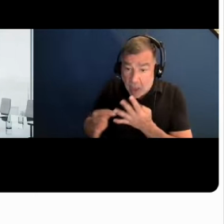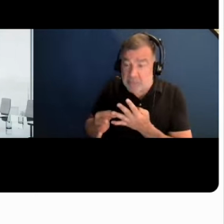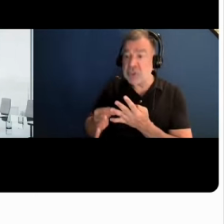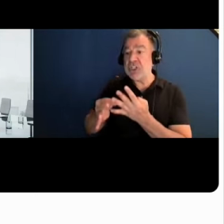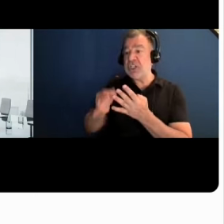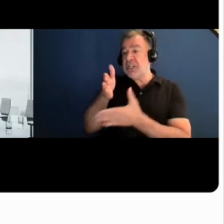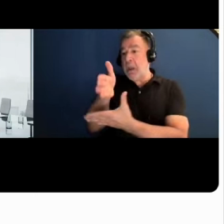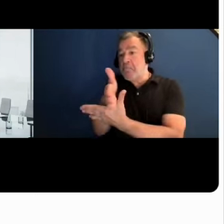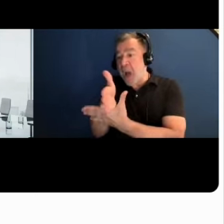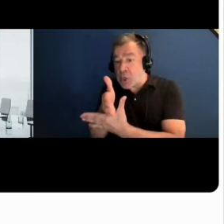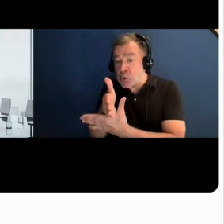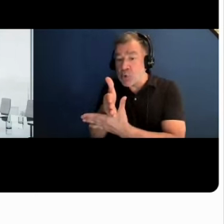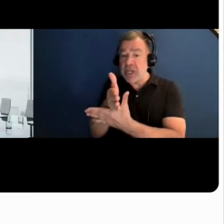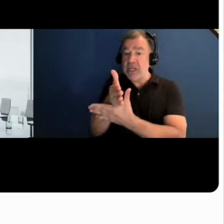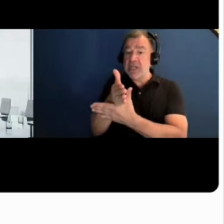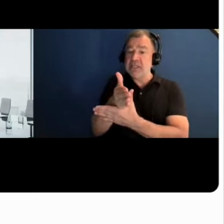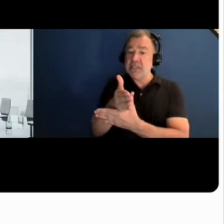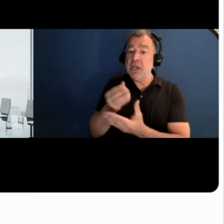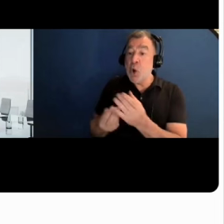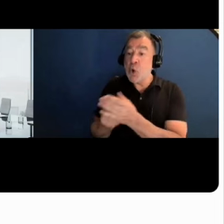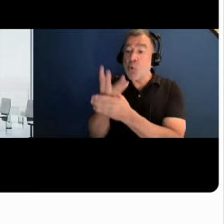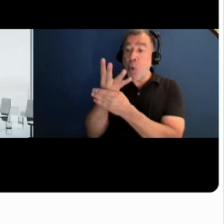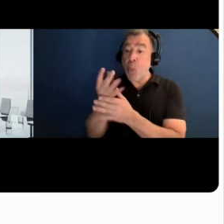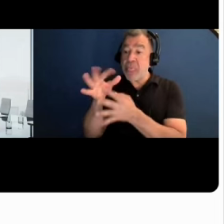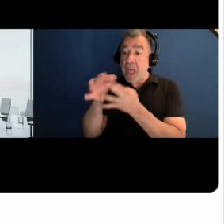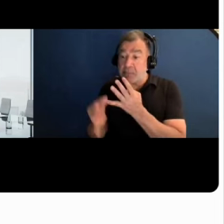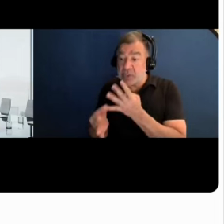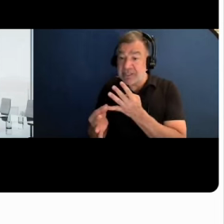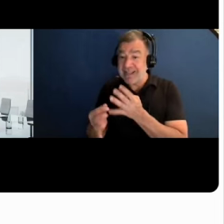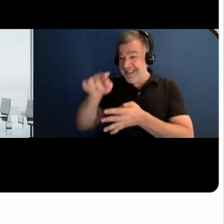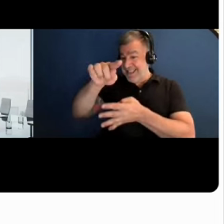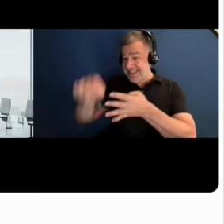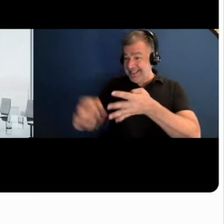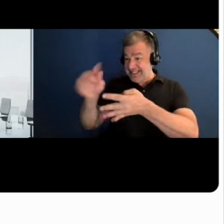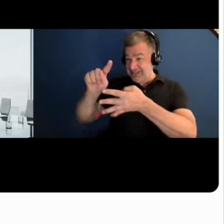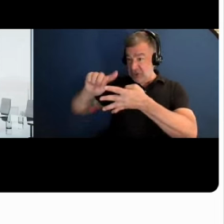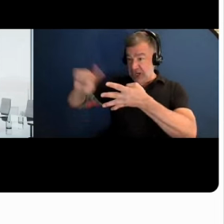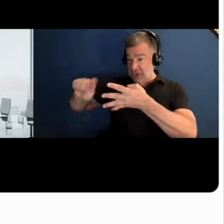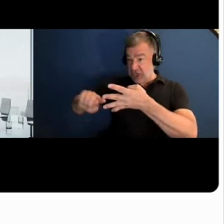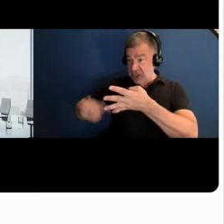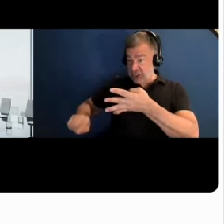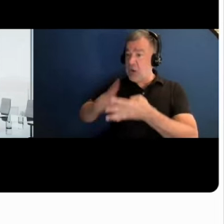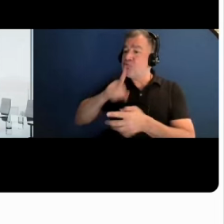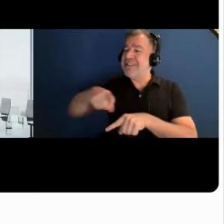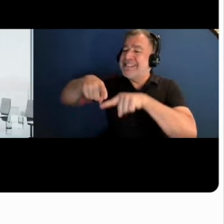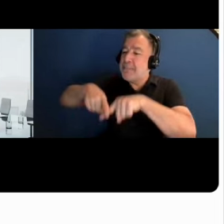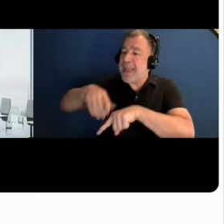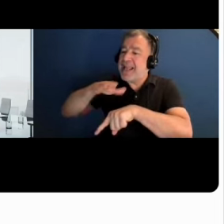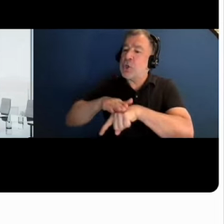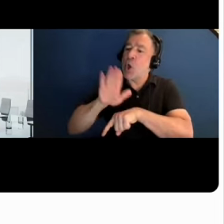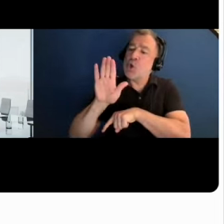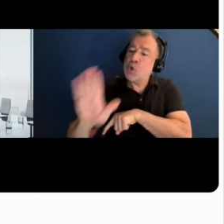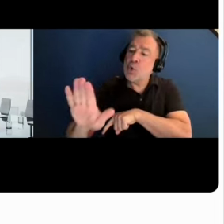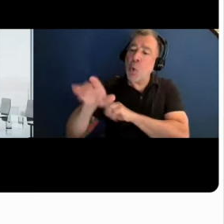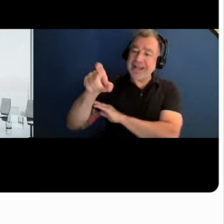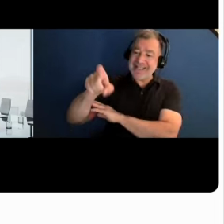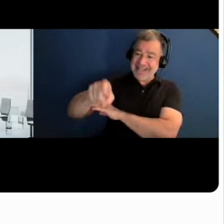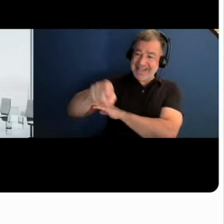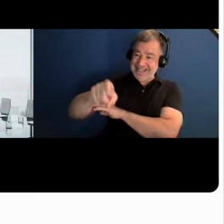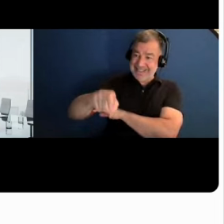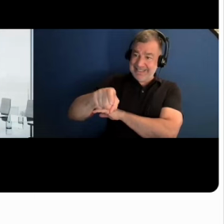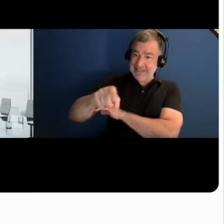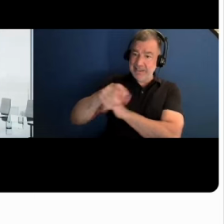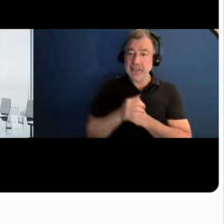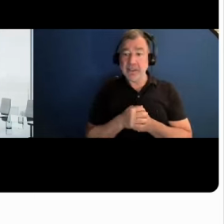keep in mind that what risk you take and what investments is based off of your need. So I think what is